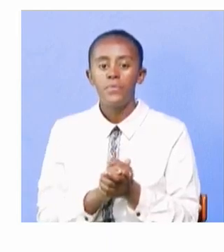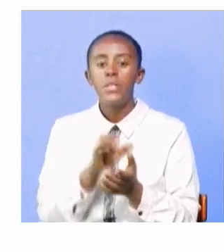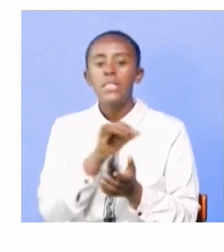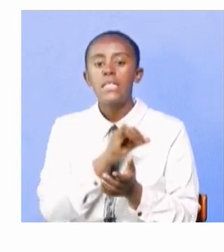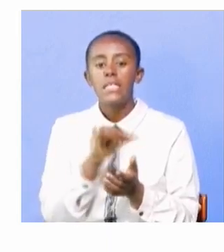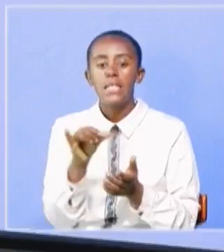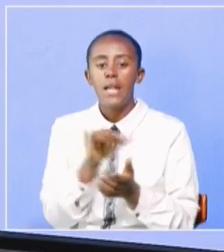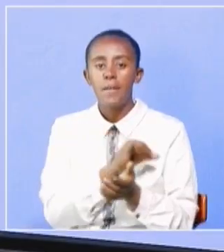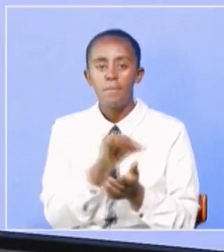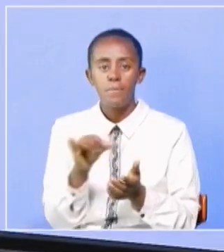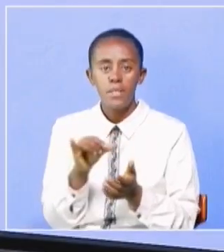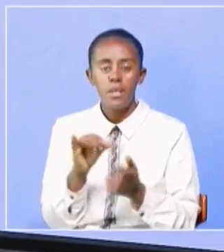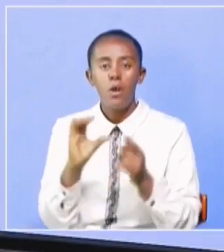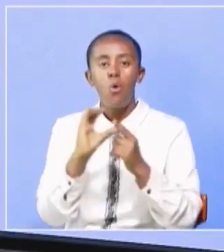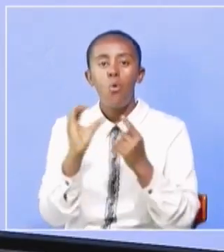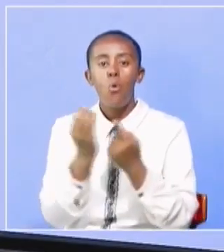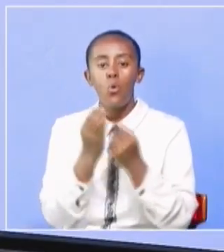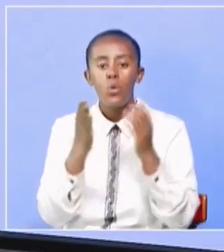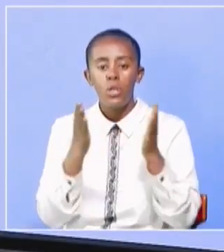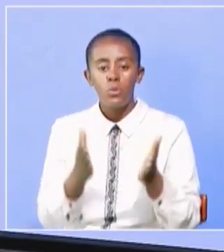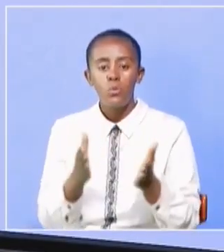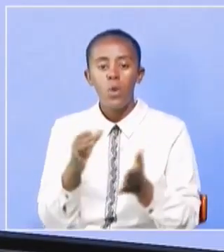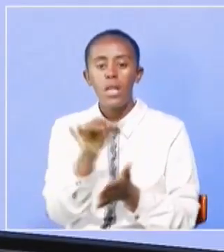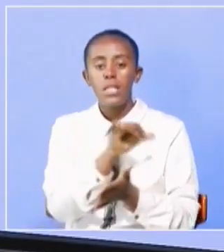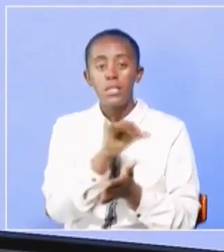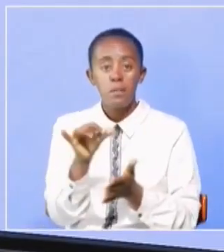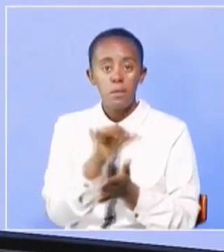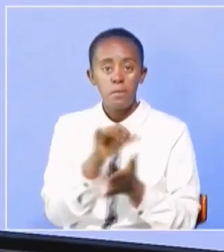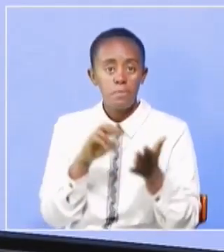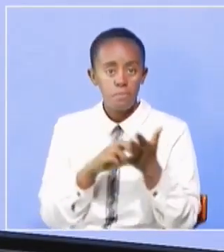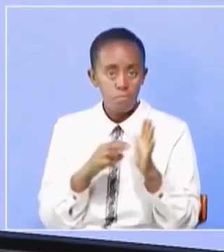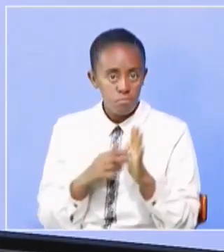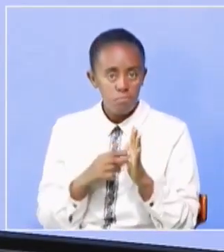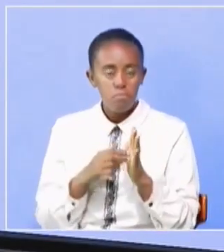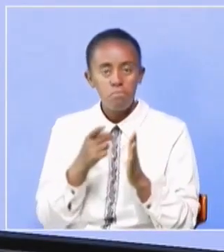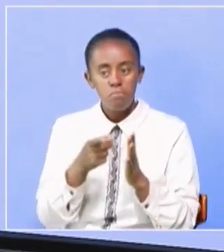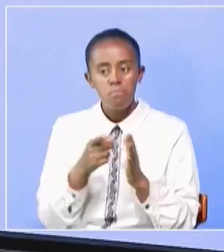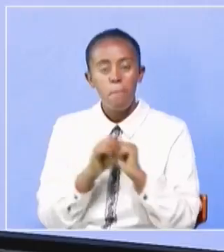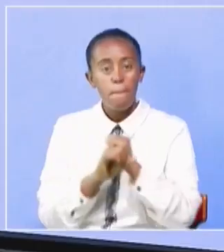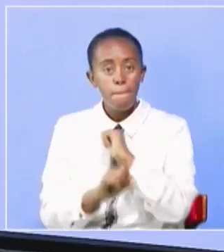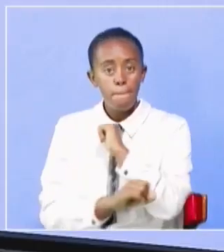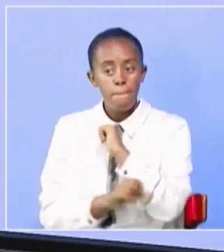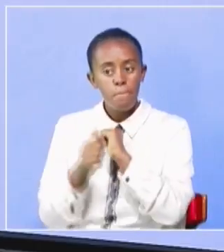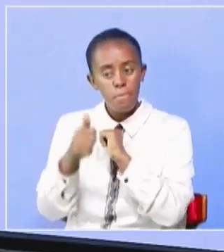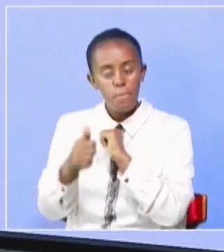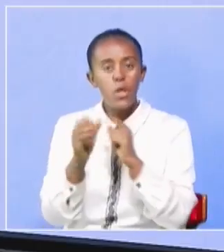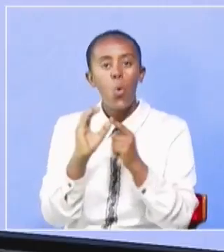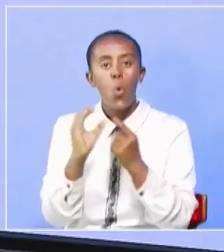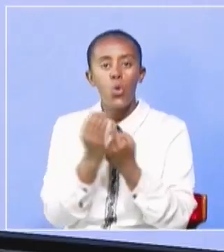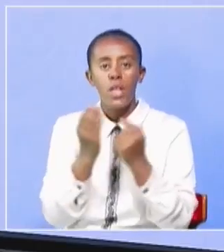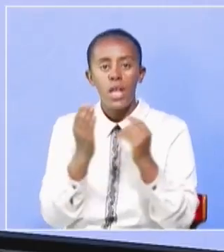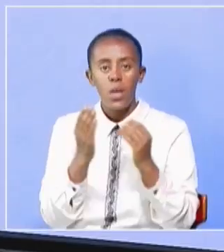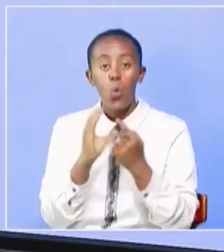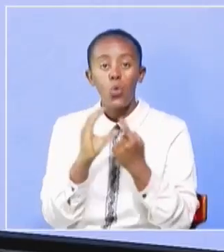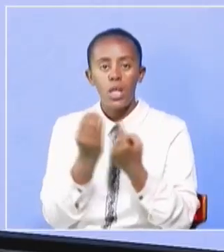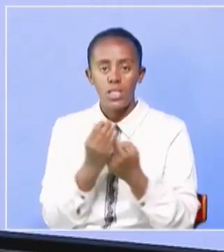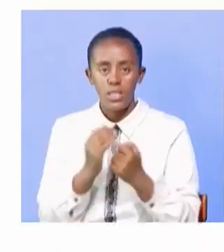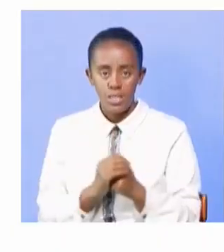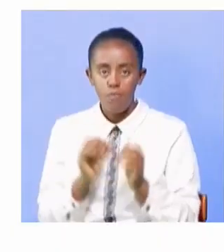synonyms. Contextual synonyms are synonyms based on context. For